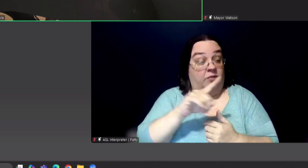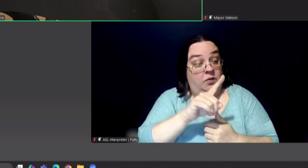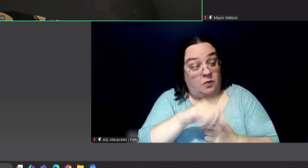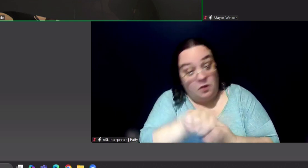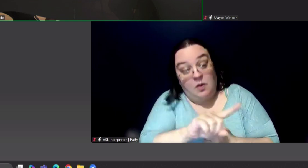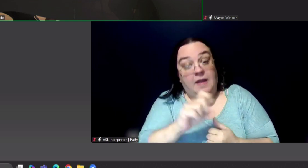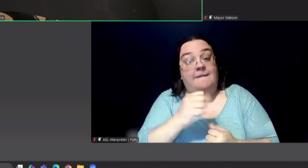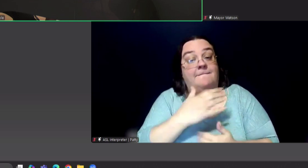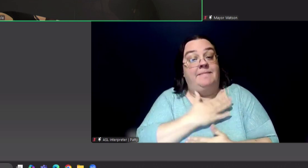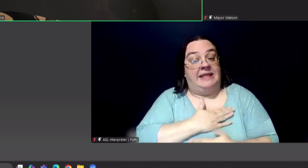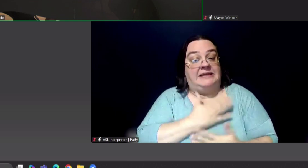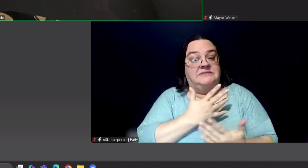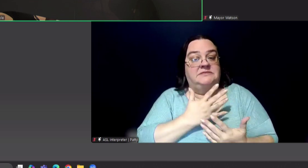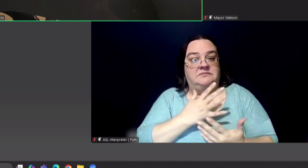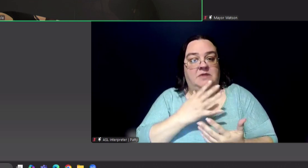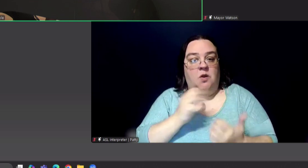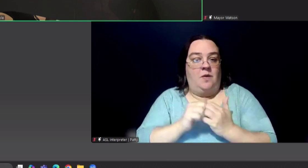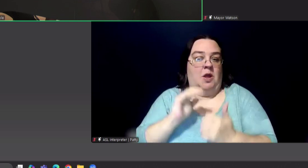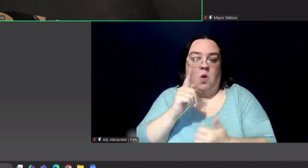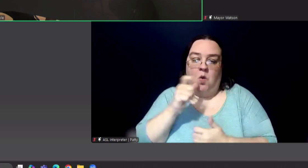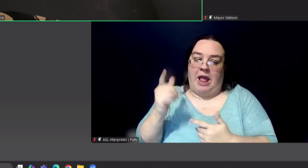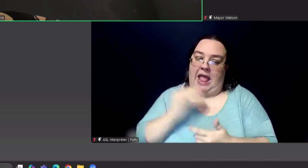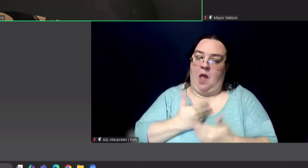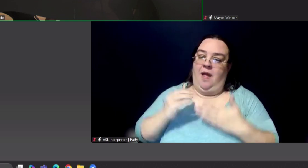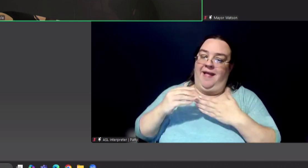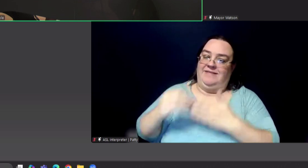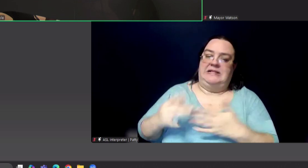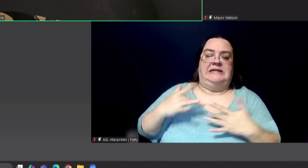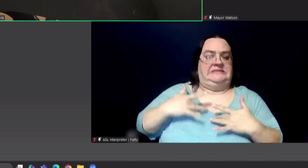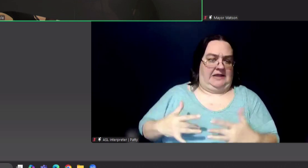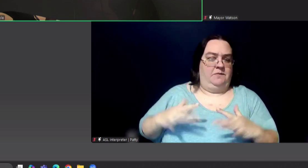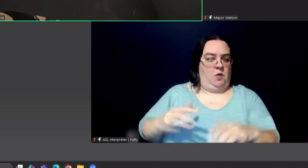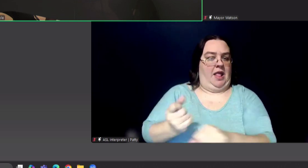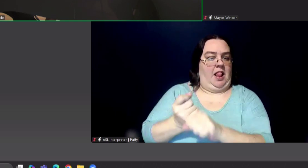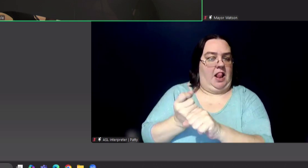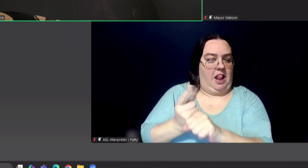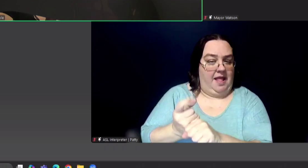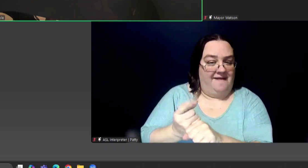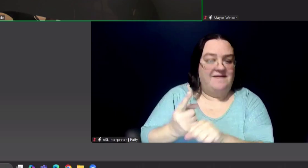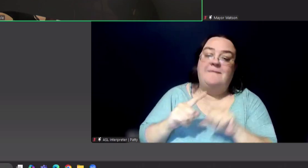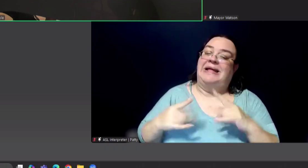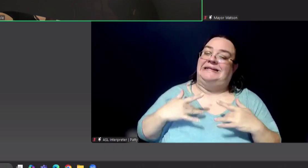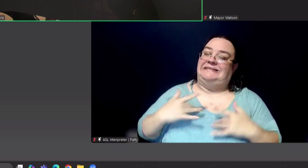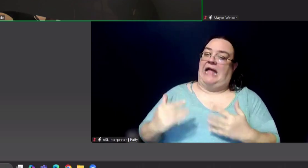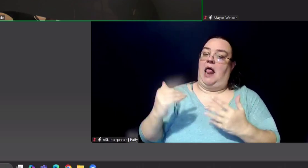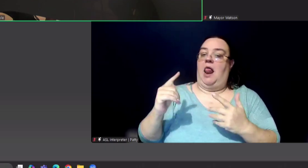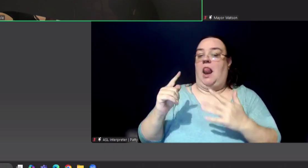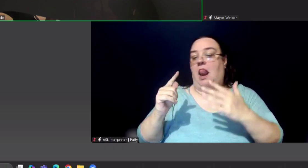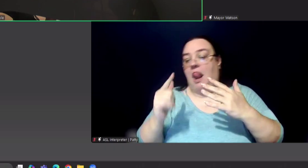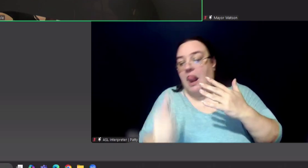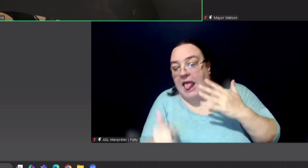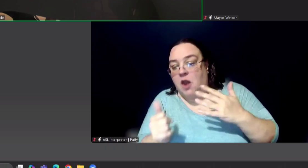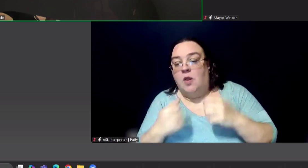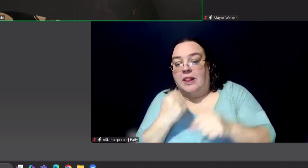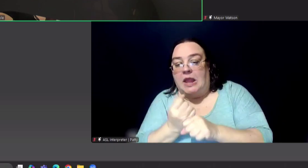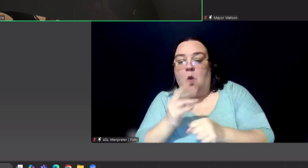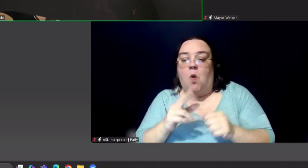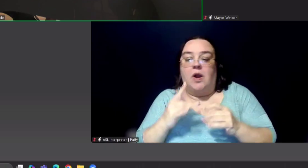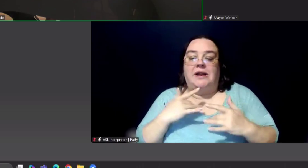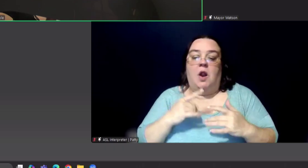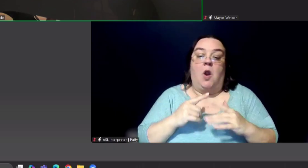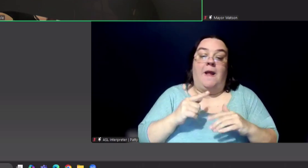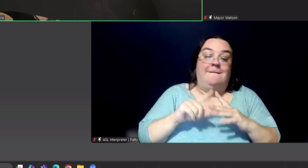with our facilitator, we normally do it every year, but we normally do it later in the year or at the beginning of the year, but per